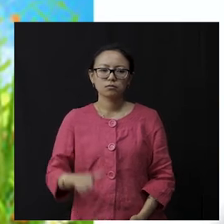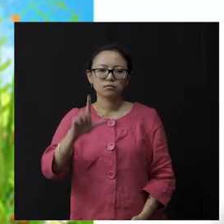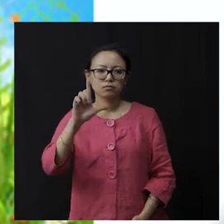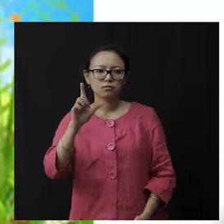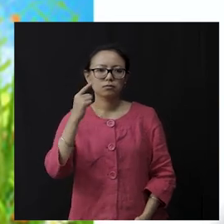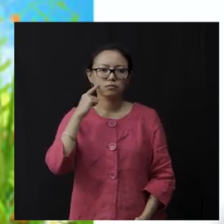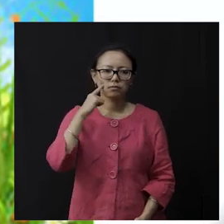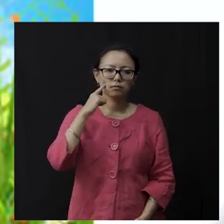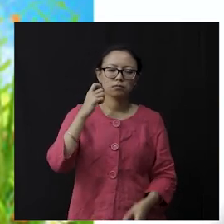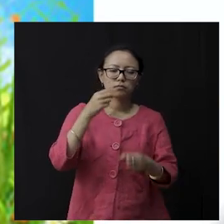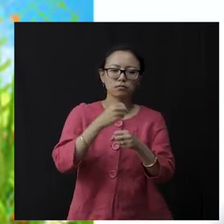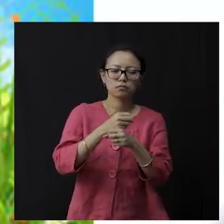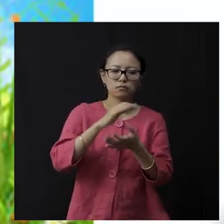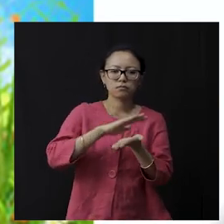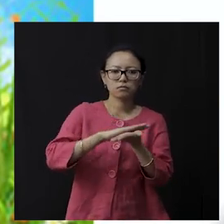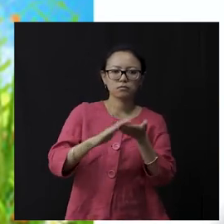light.